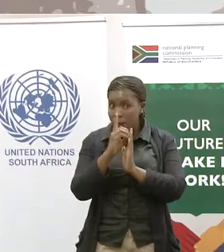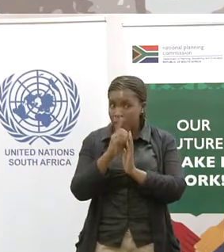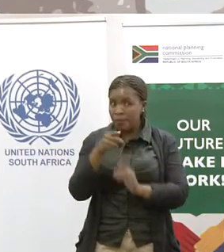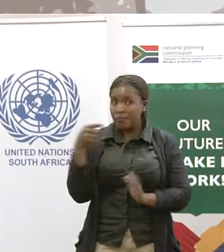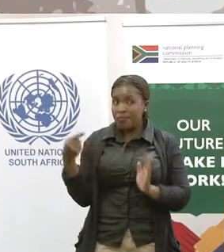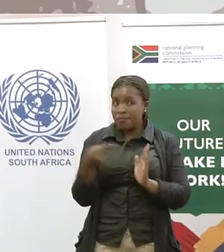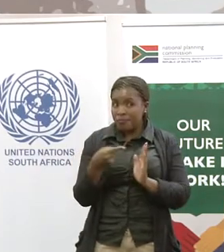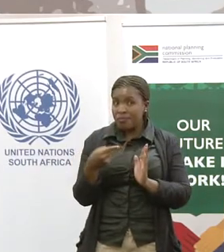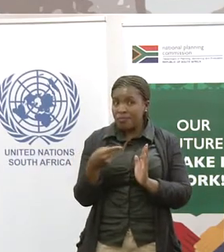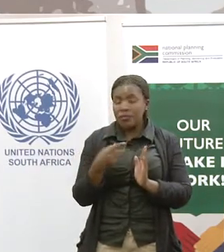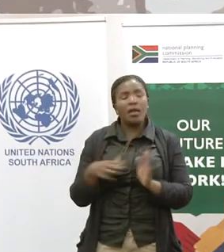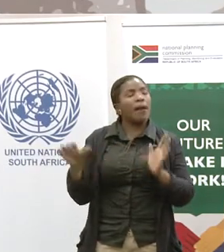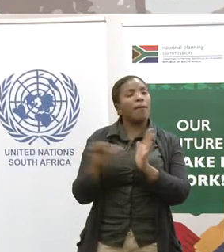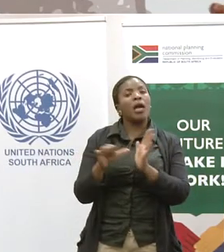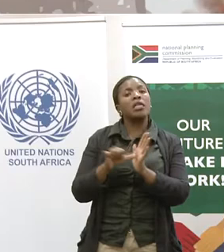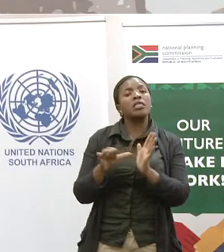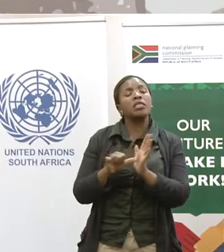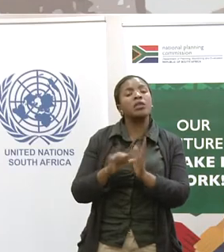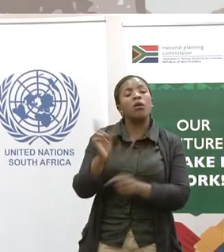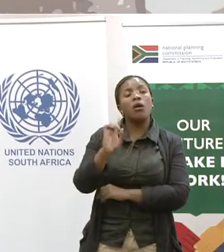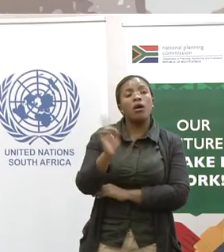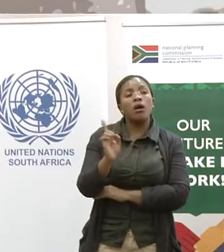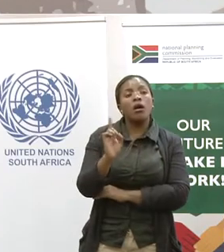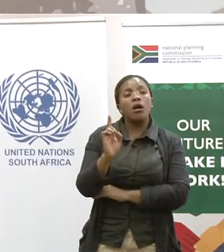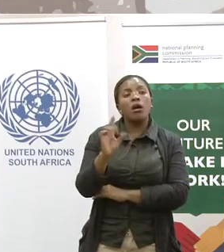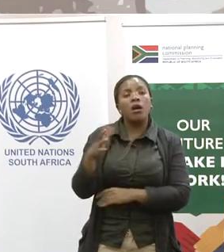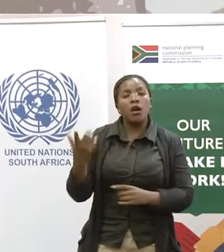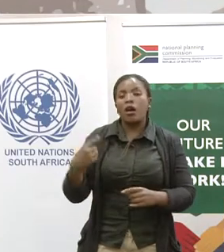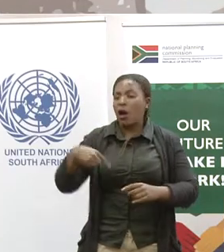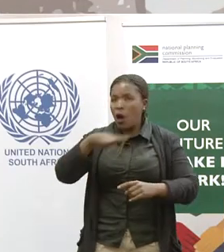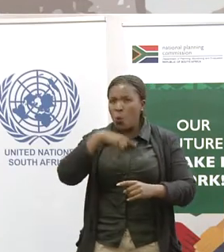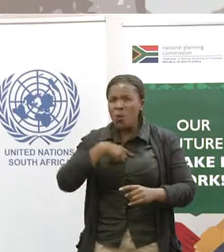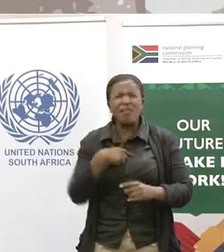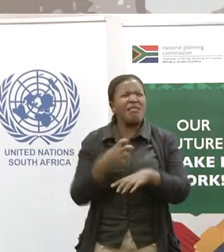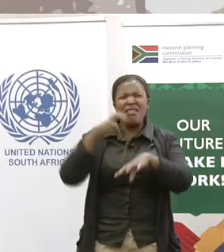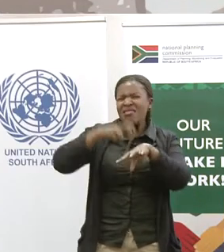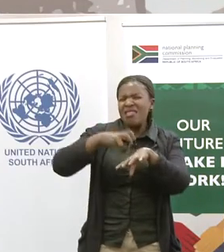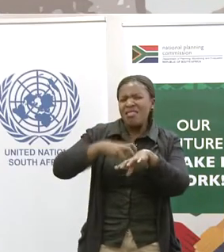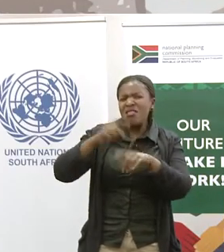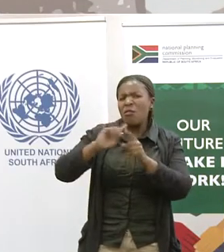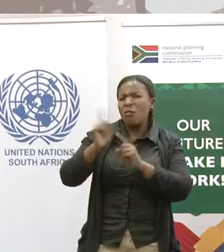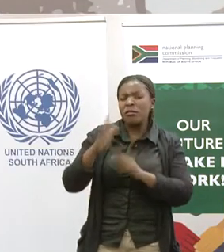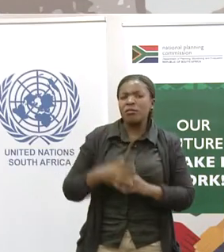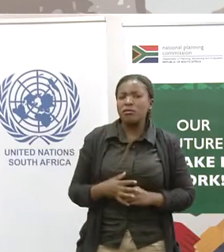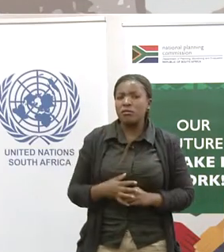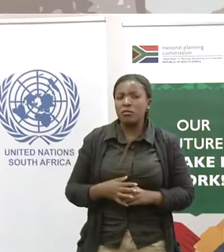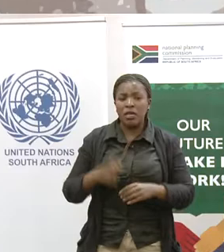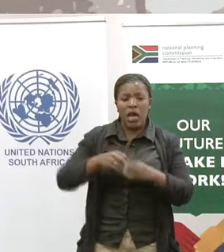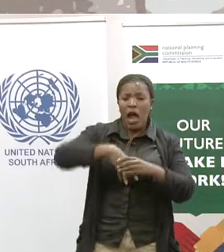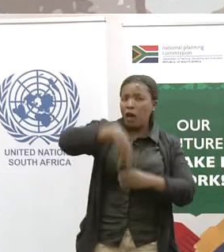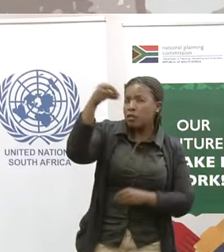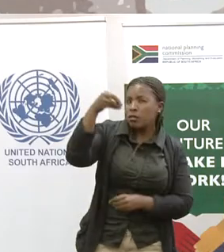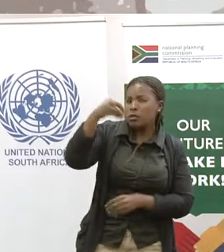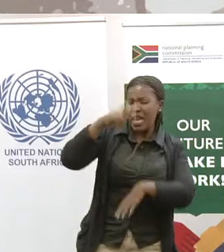that we look at what kind of indicators are we setting? What kinds of outcomes are we